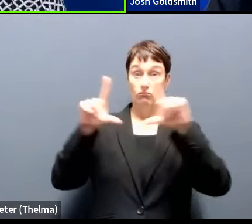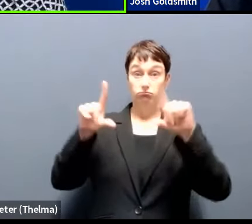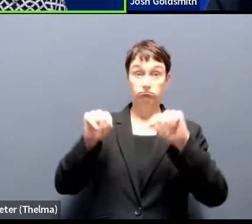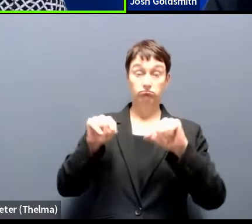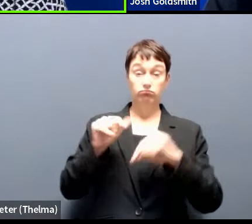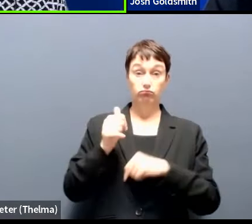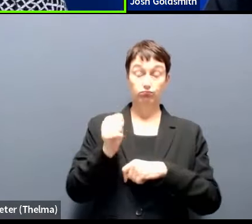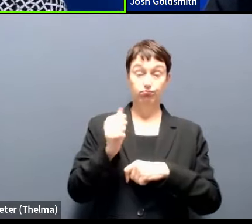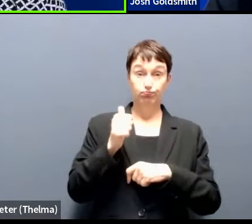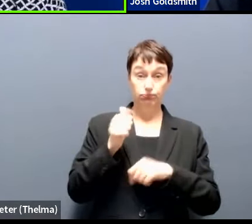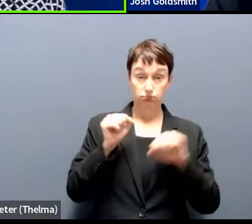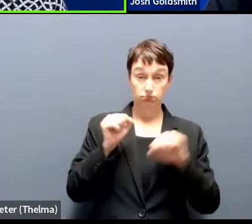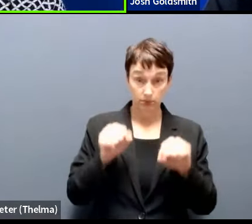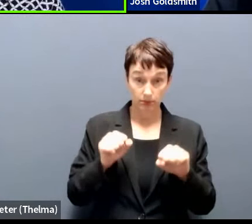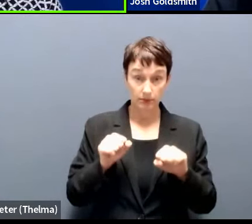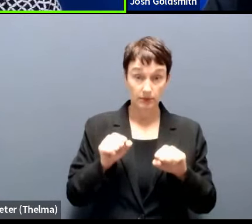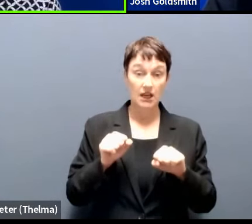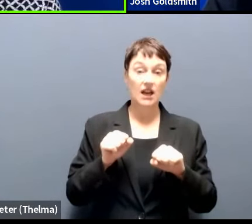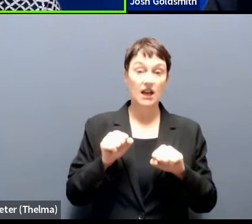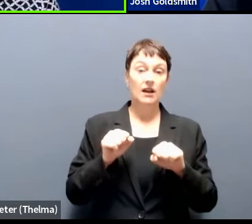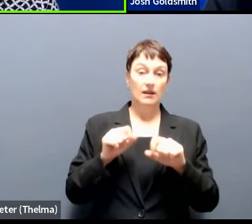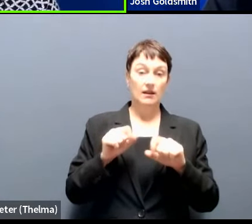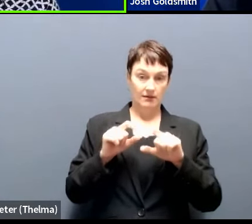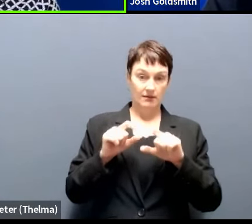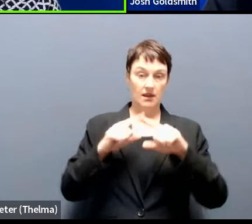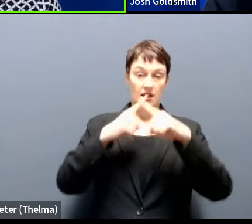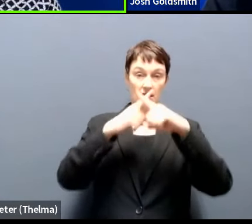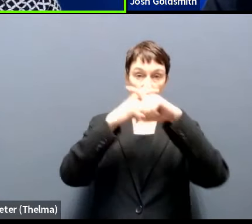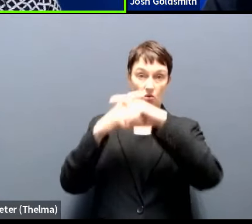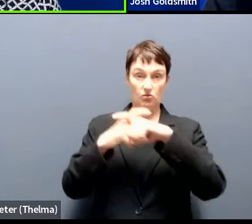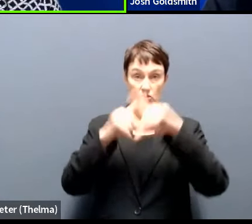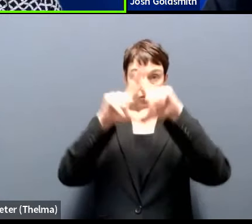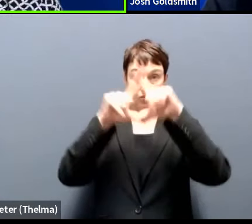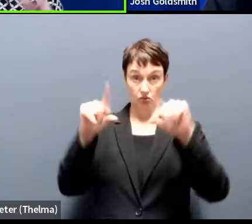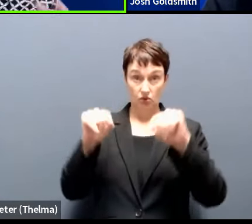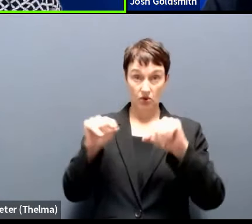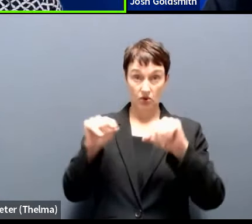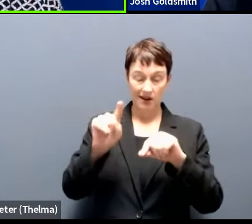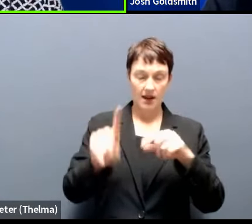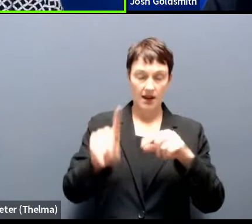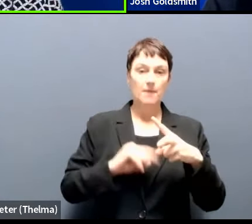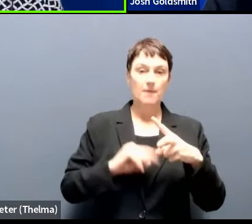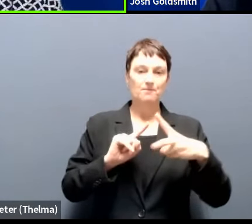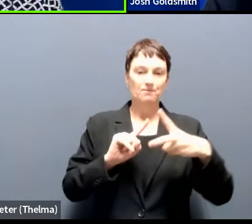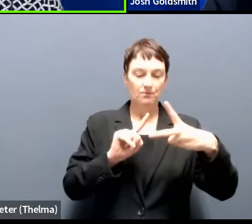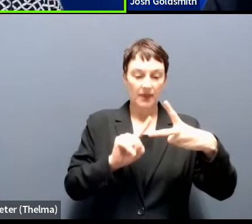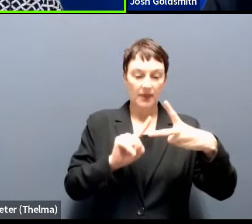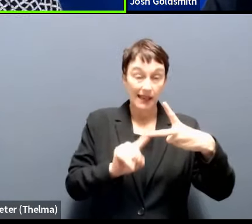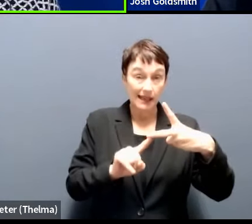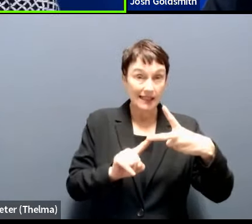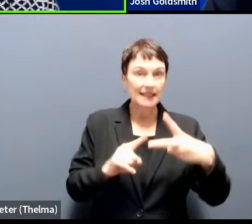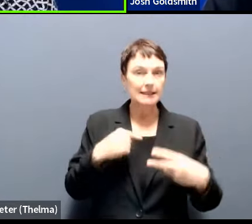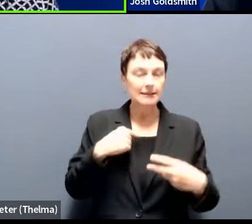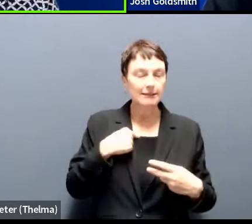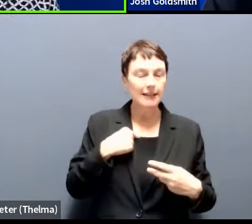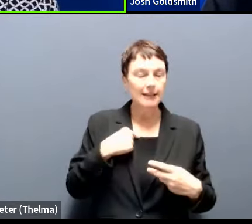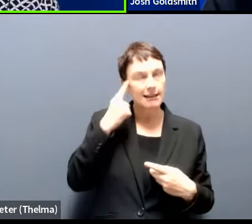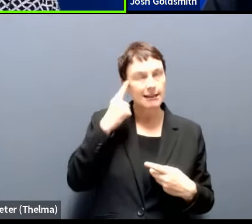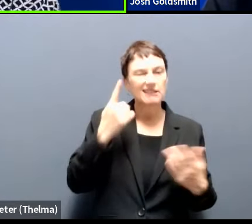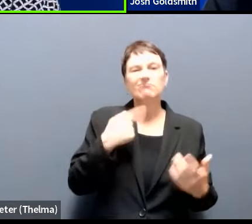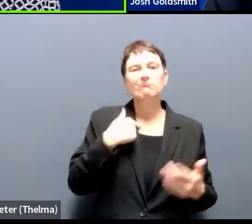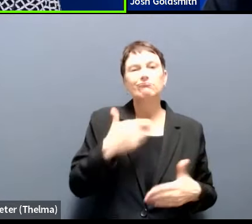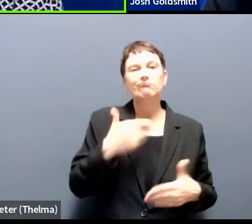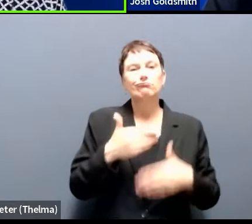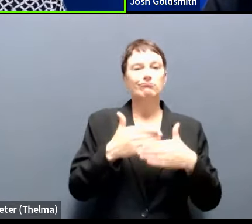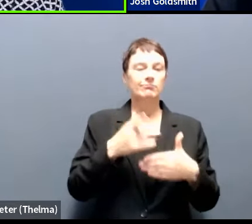we have a link that you can click. And on the photo booth, what happens is we created custom props where you can have a